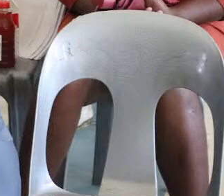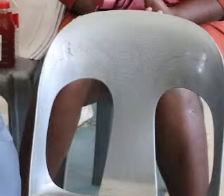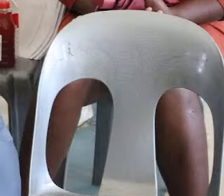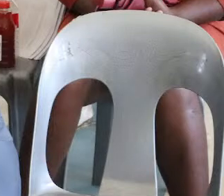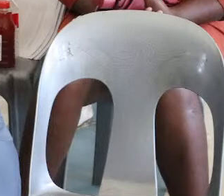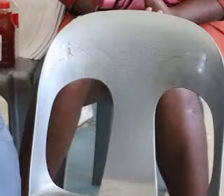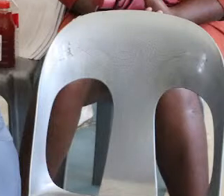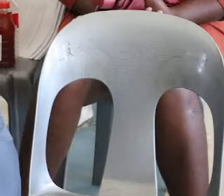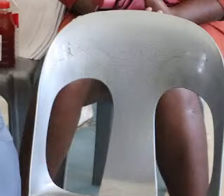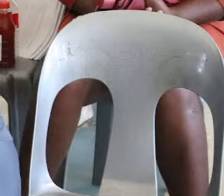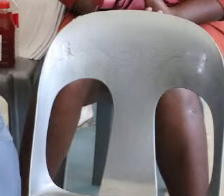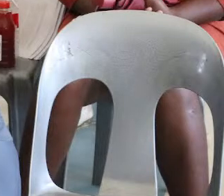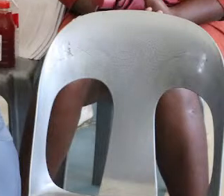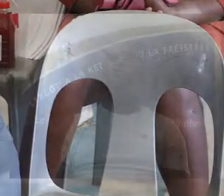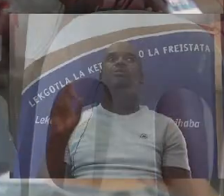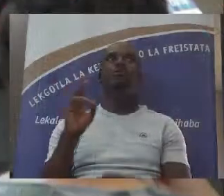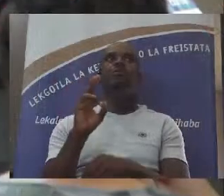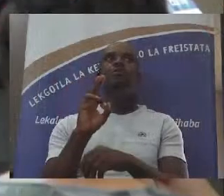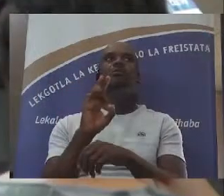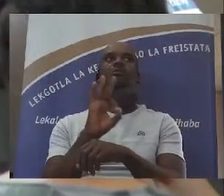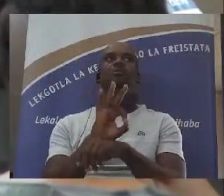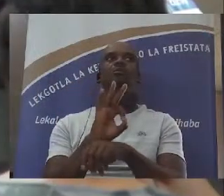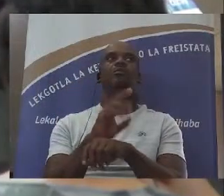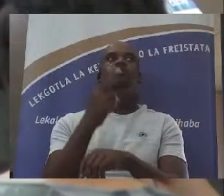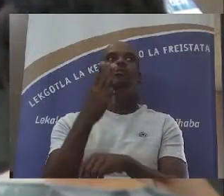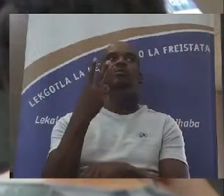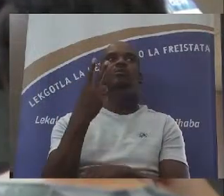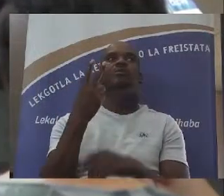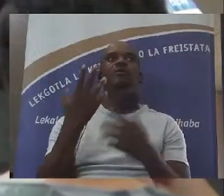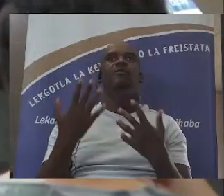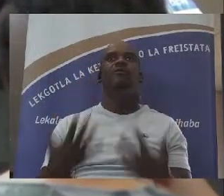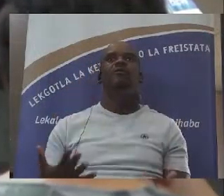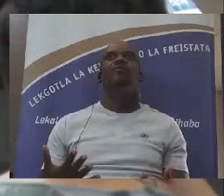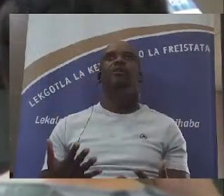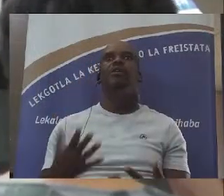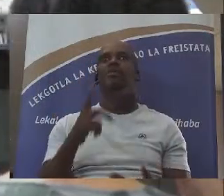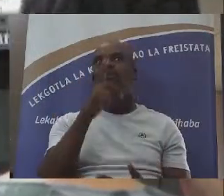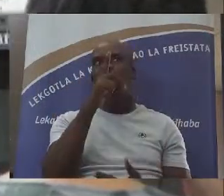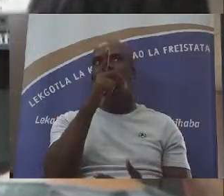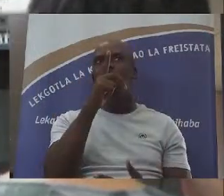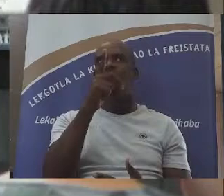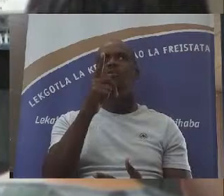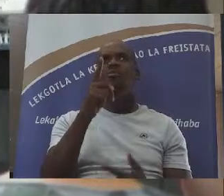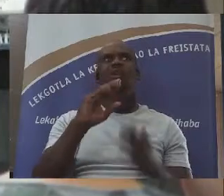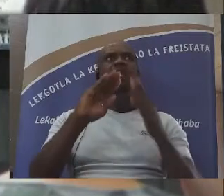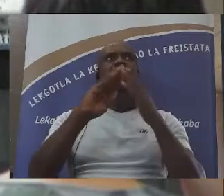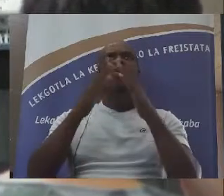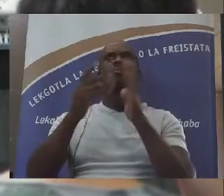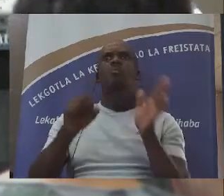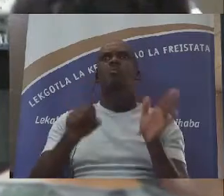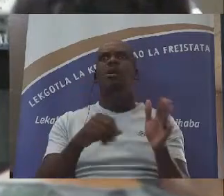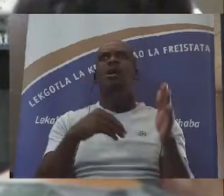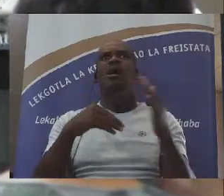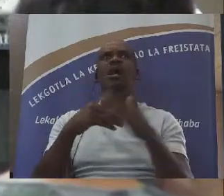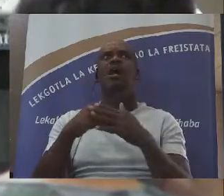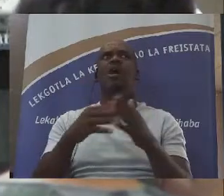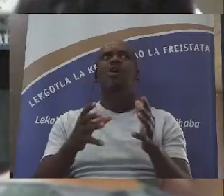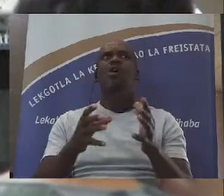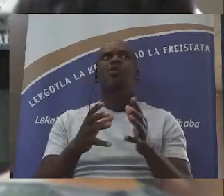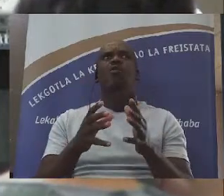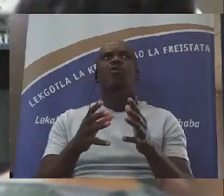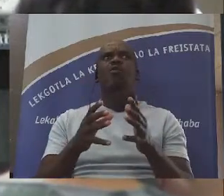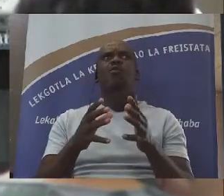Okay. Ke bo ntate ba babedi ba fela ba tlo buella setjhaba se sengata kana se se ka mo. Thank